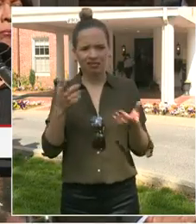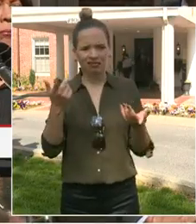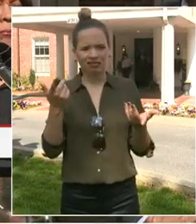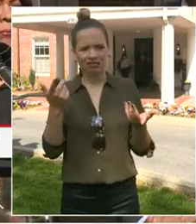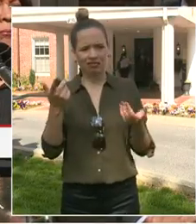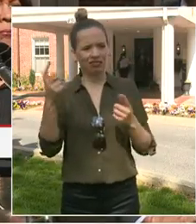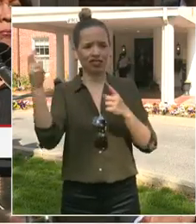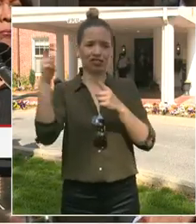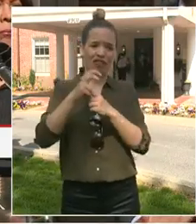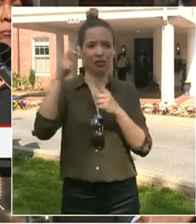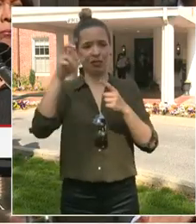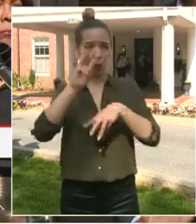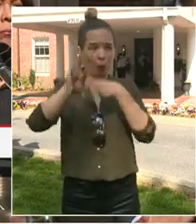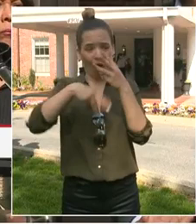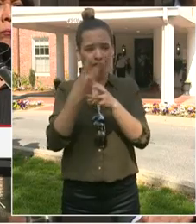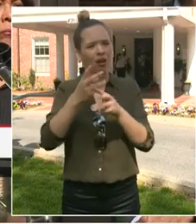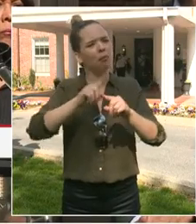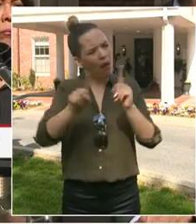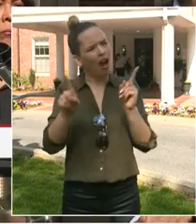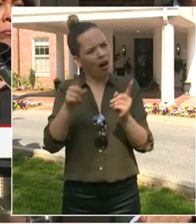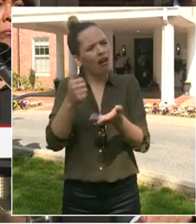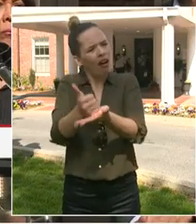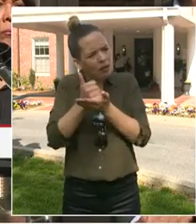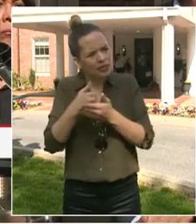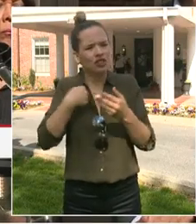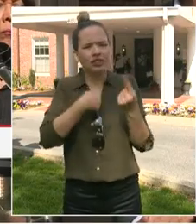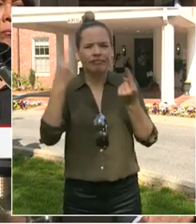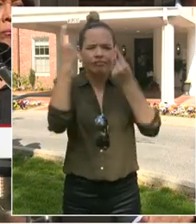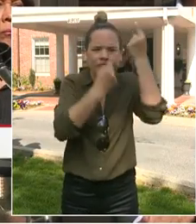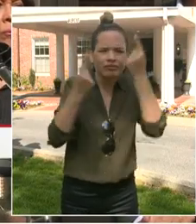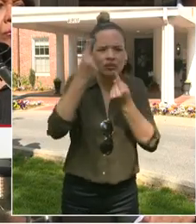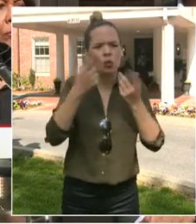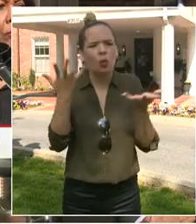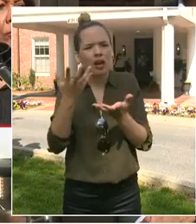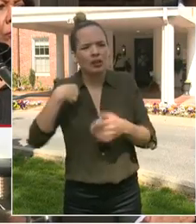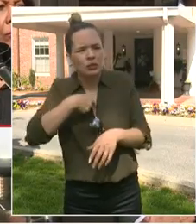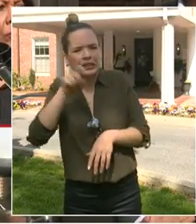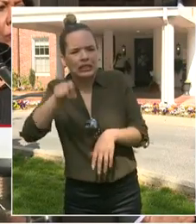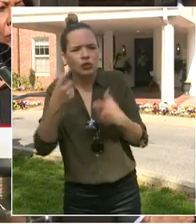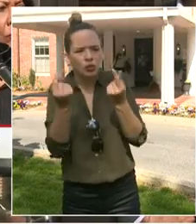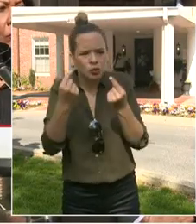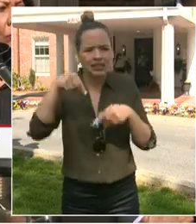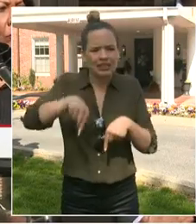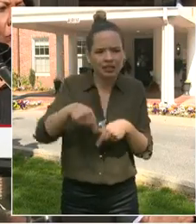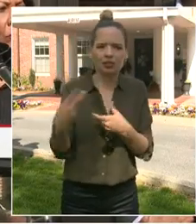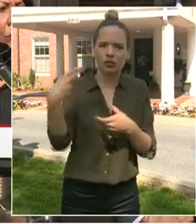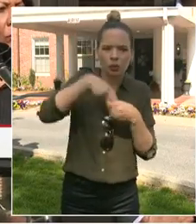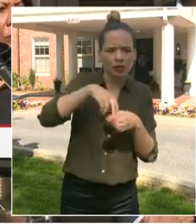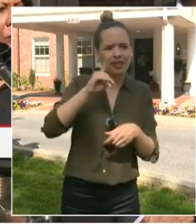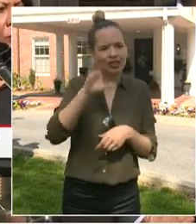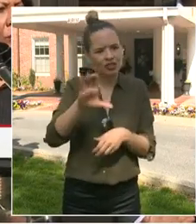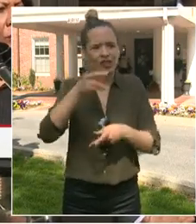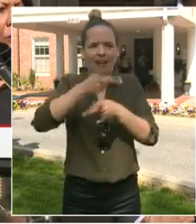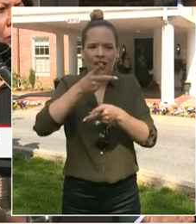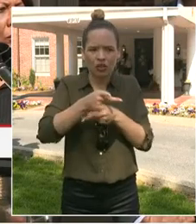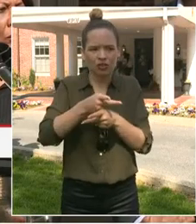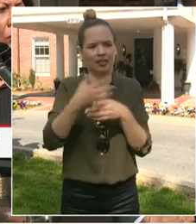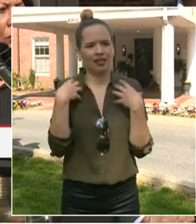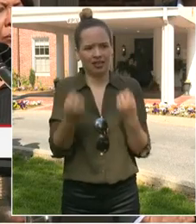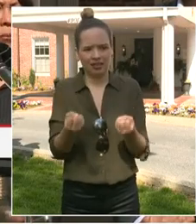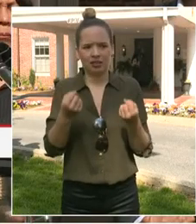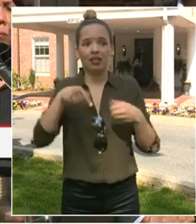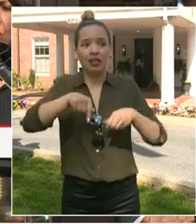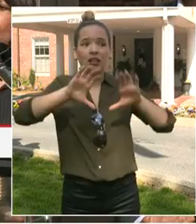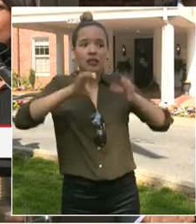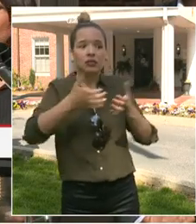help us think through what we need to do in the district and joining us on our healthcare workforce task force. I'd also like